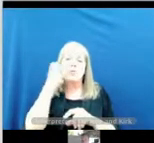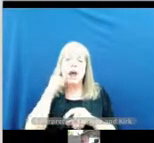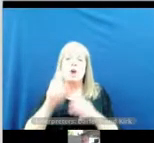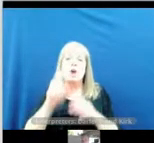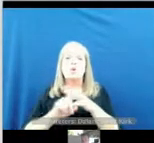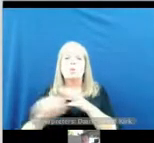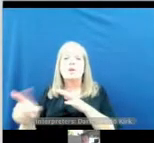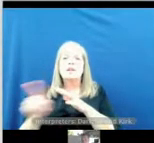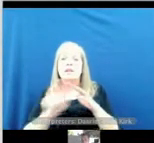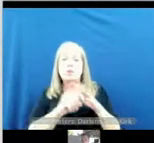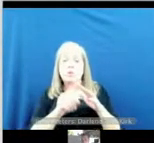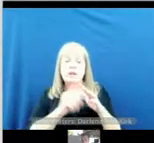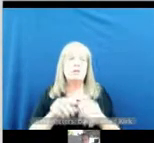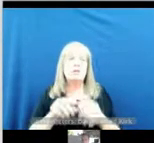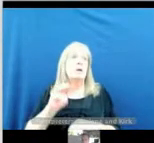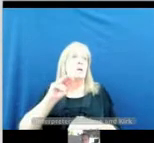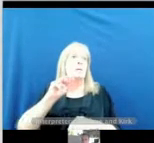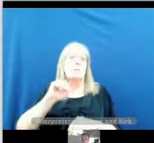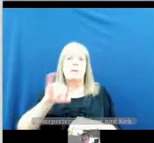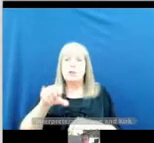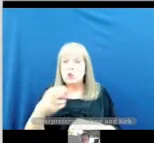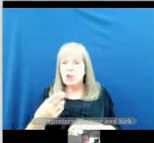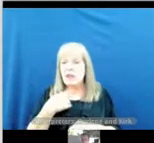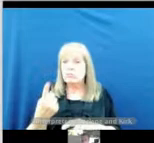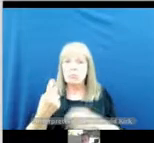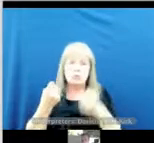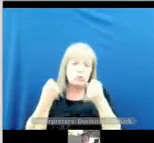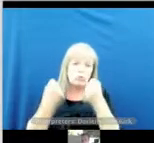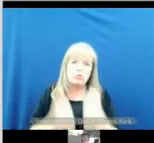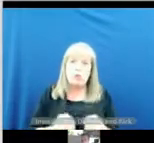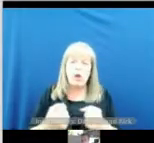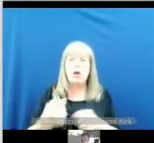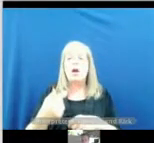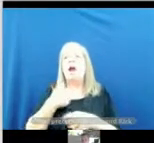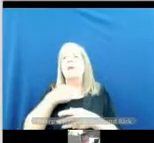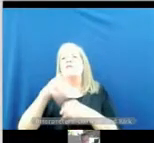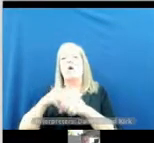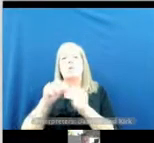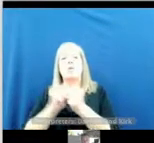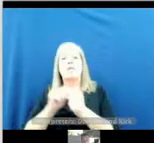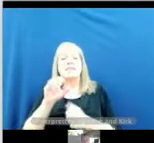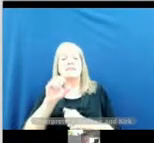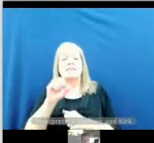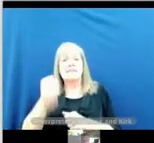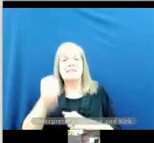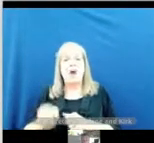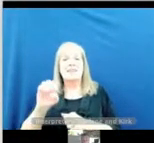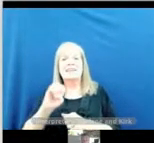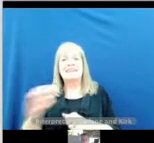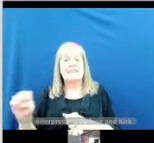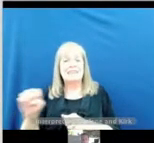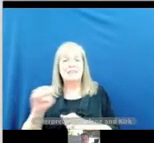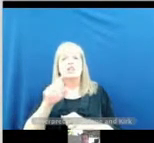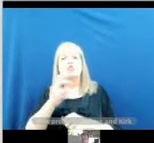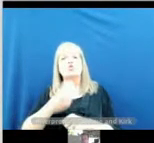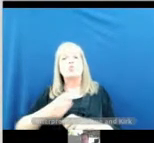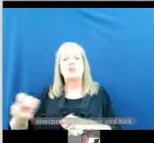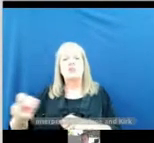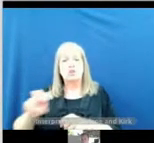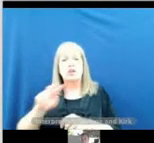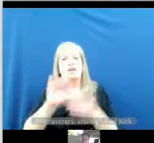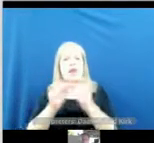Michigan has a very strong one. I'm involved with the Southeast Transition Network for young adults who are deafblind,